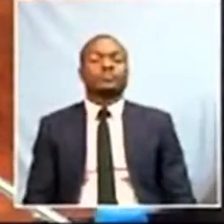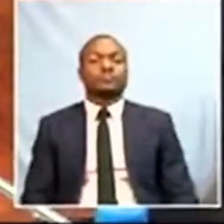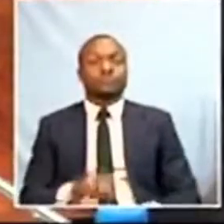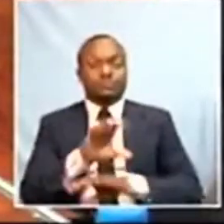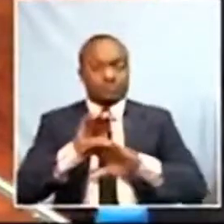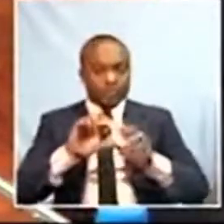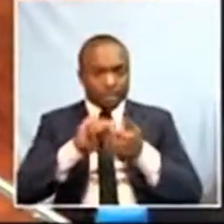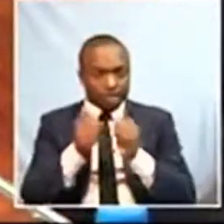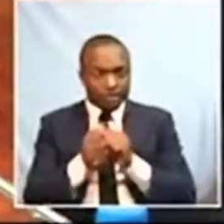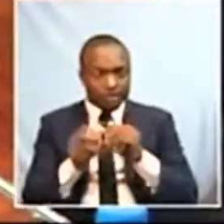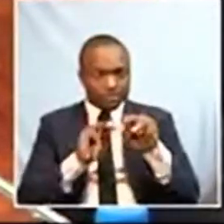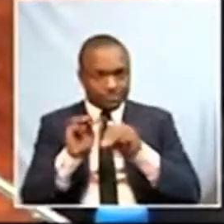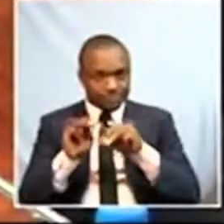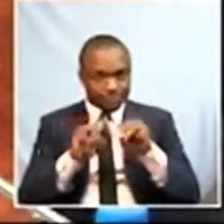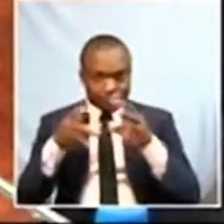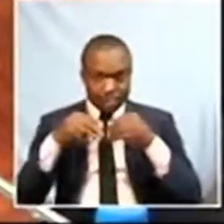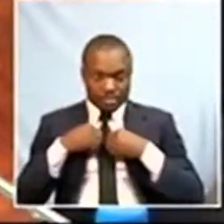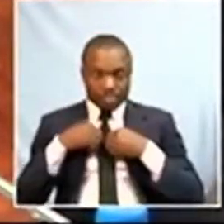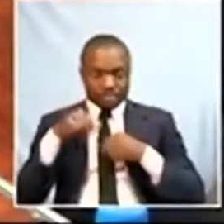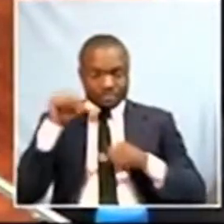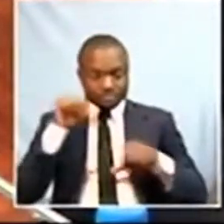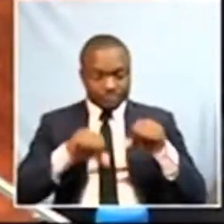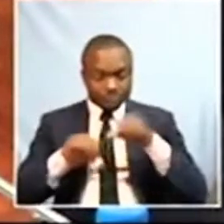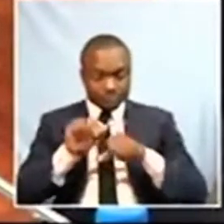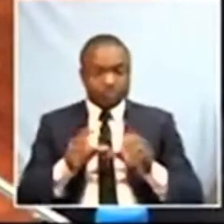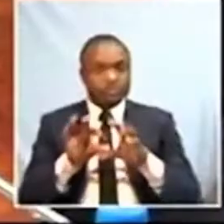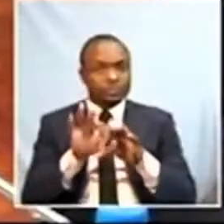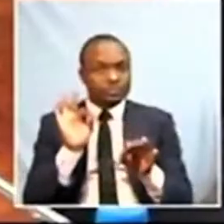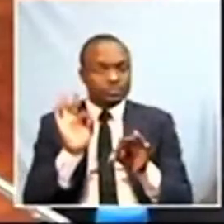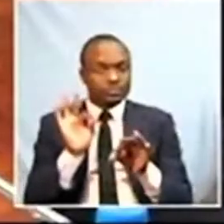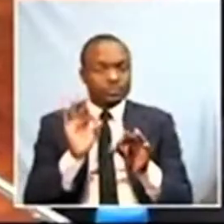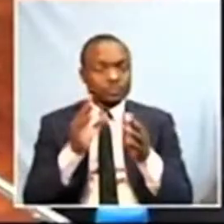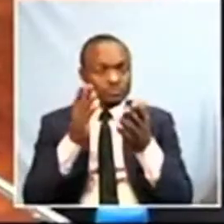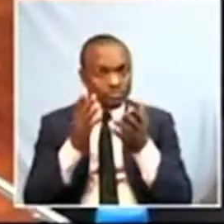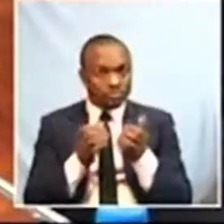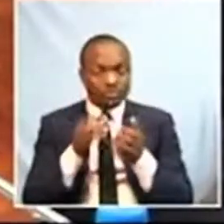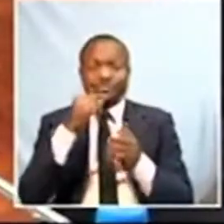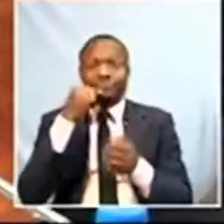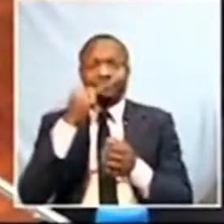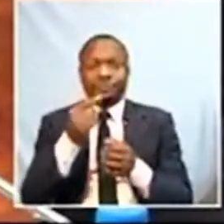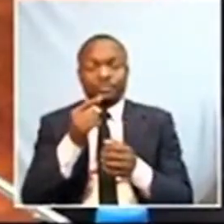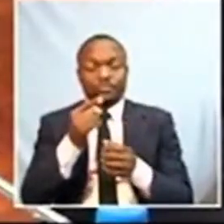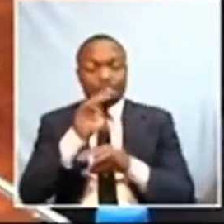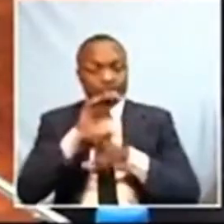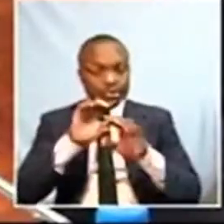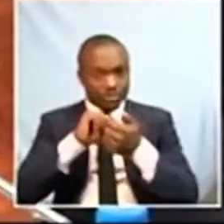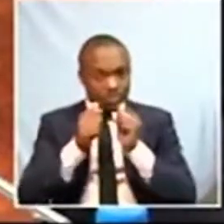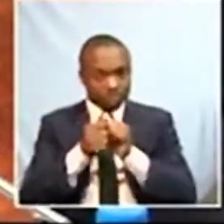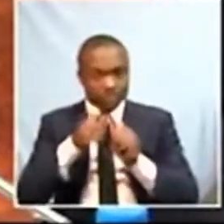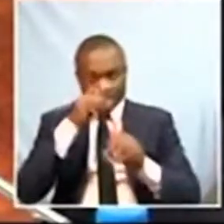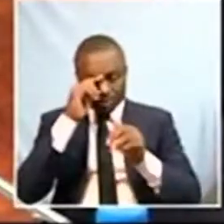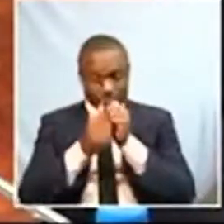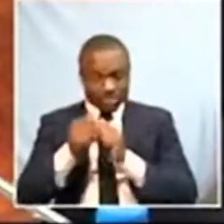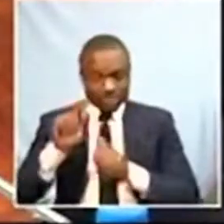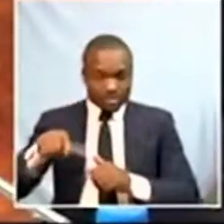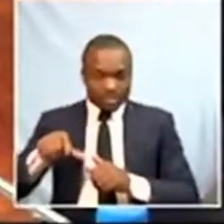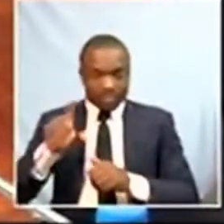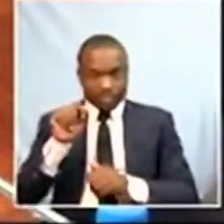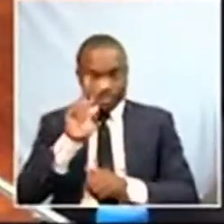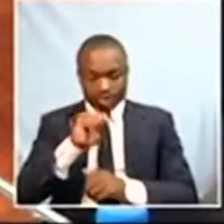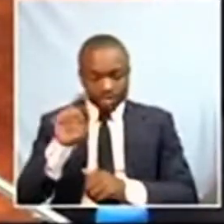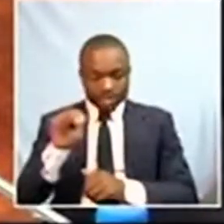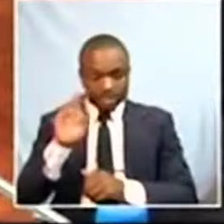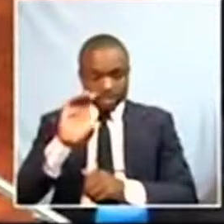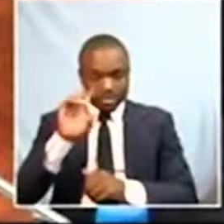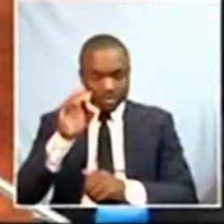Cause of query. Management acknowledges the query by the auditor and wishes to state that the cause of query is a delay by the 2022